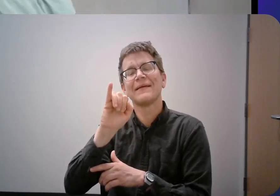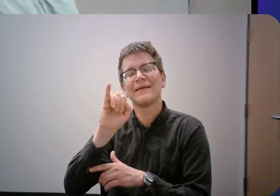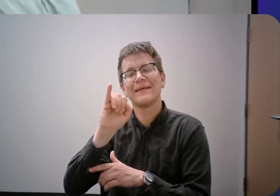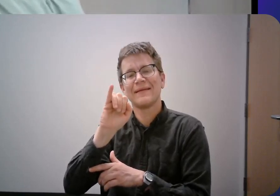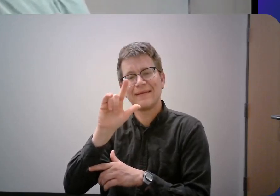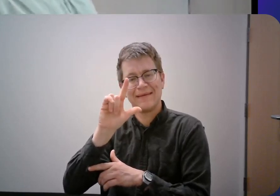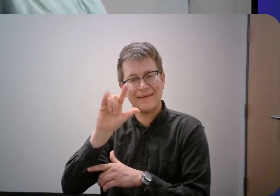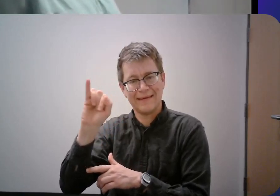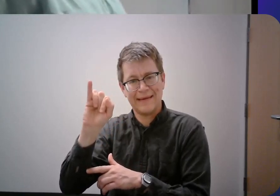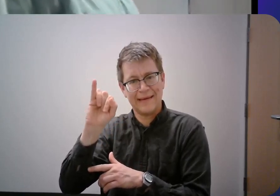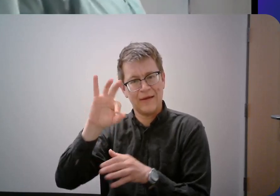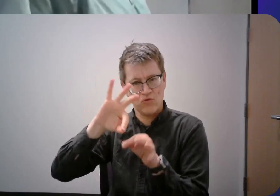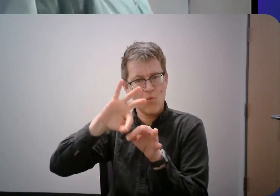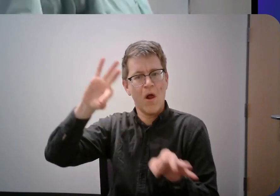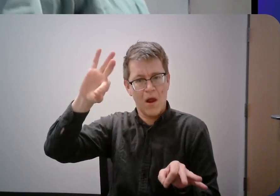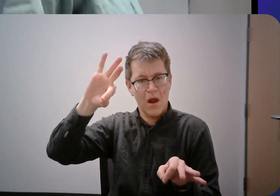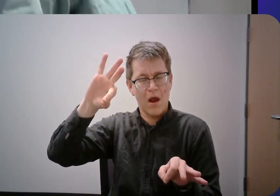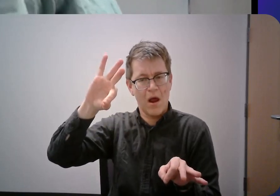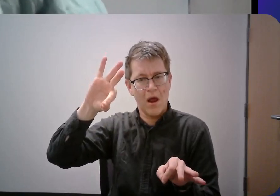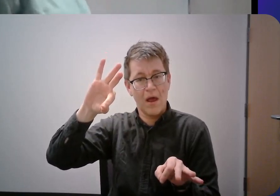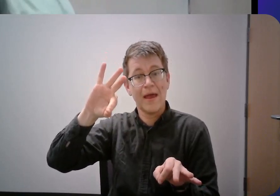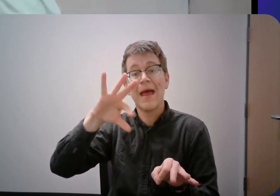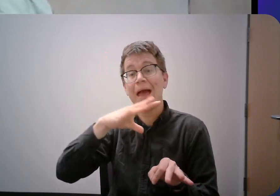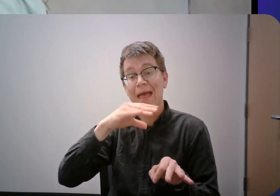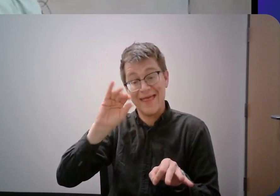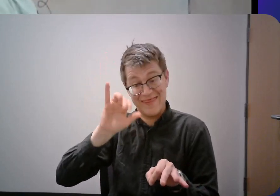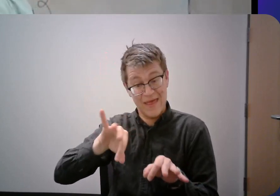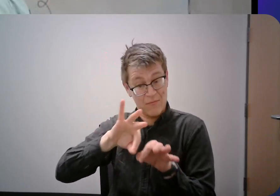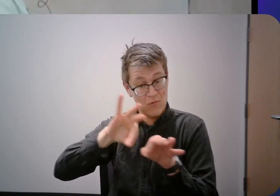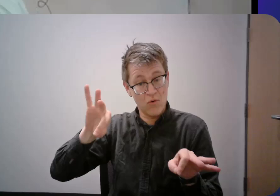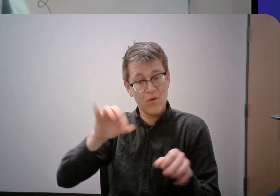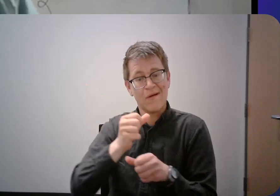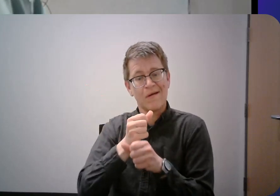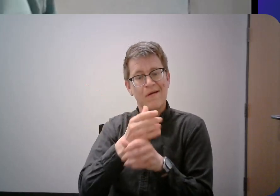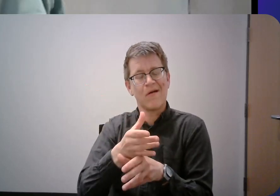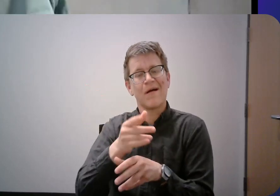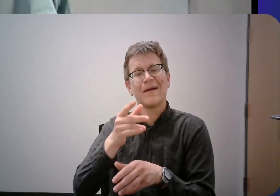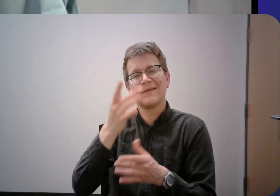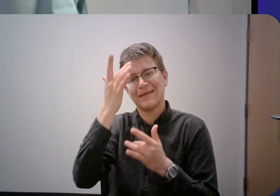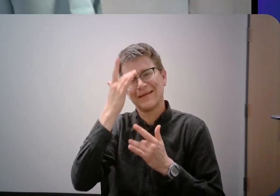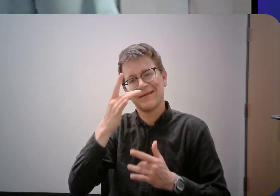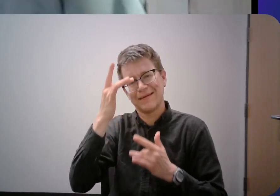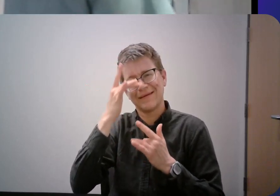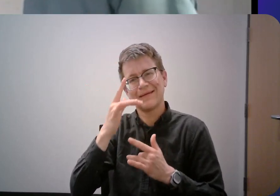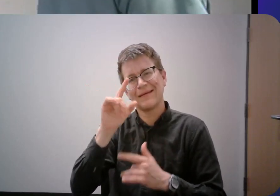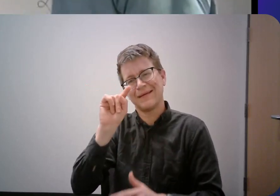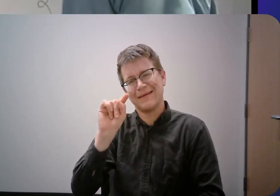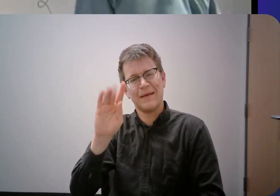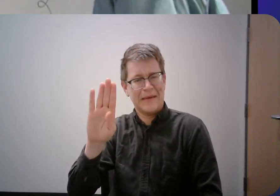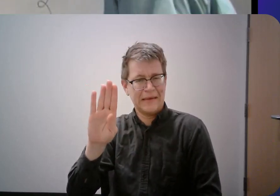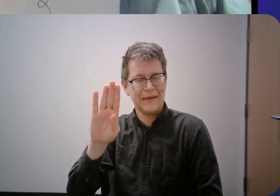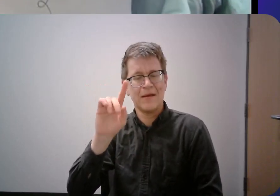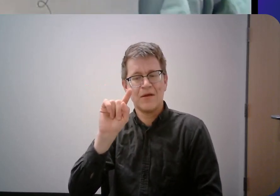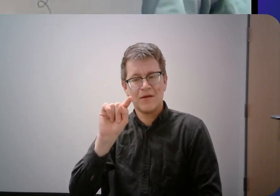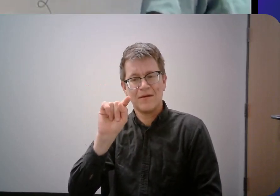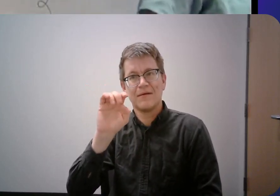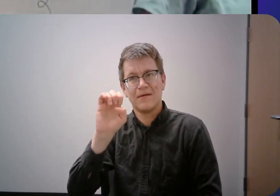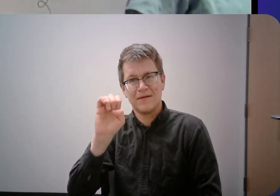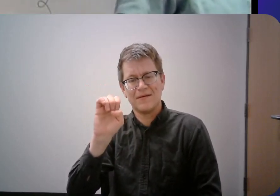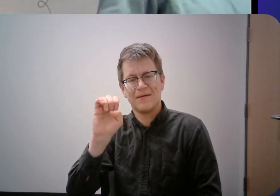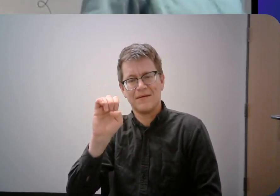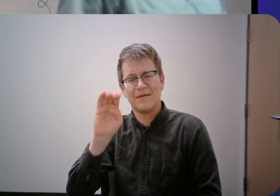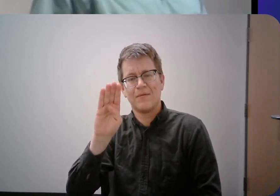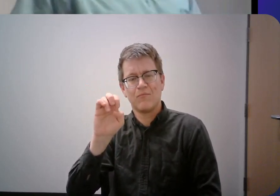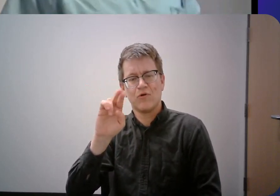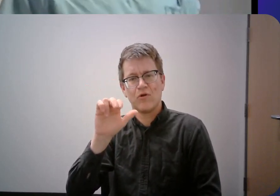cause 2 famous diseases. One is called syphilis, and the other one is called Lyme disease. Since we live in Massachusetts, everyone has heard of